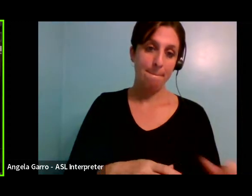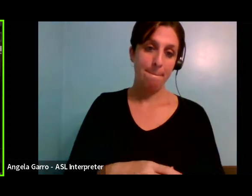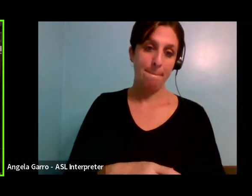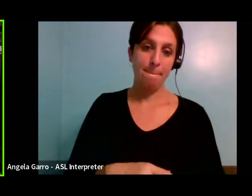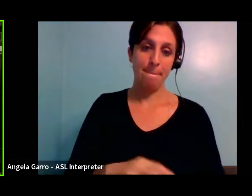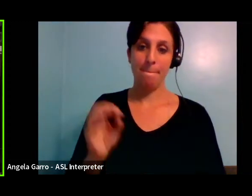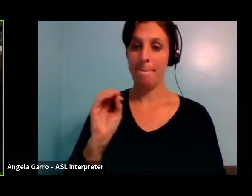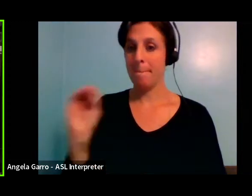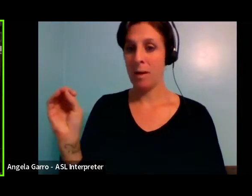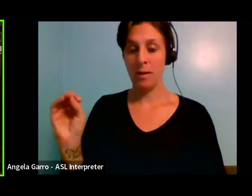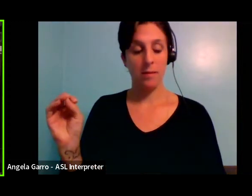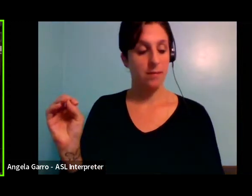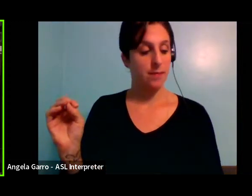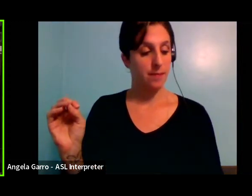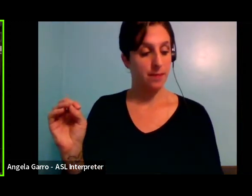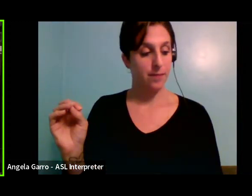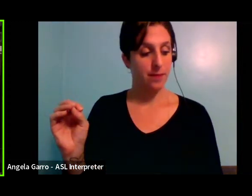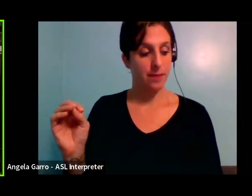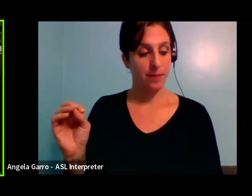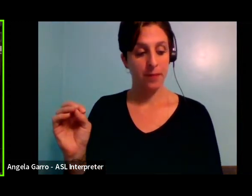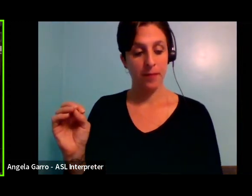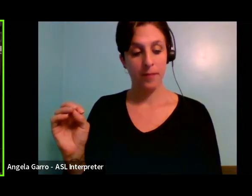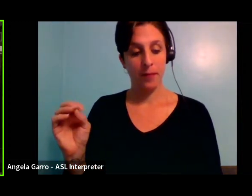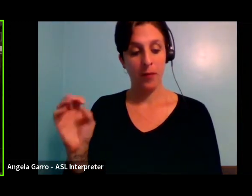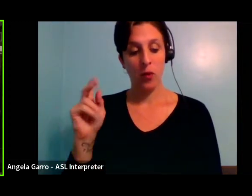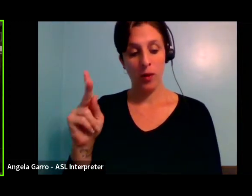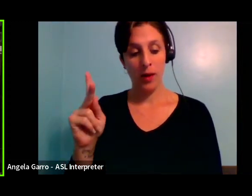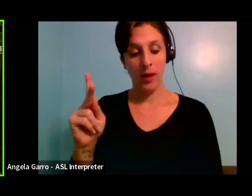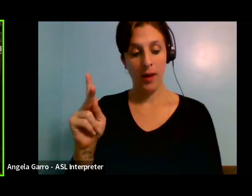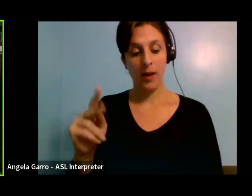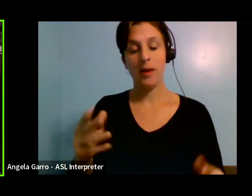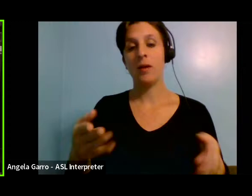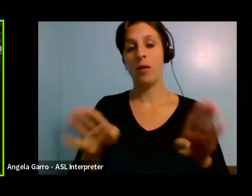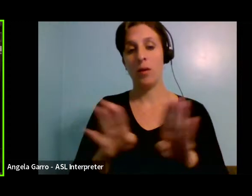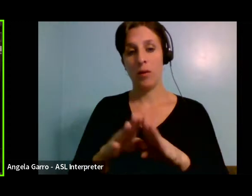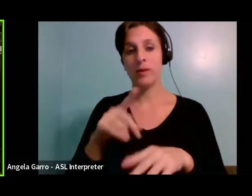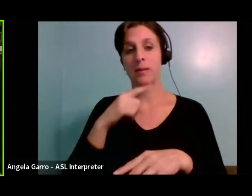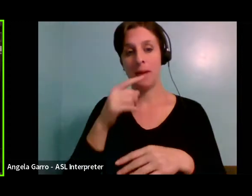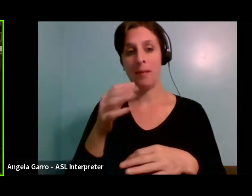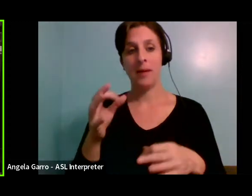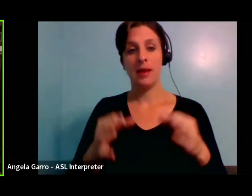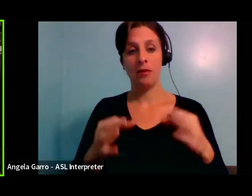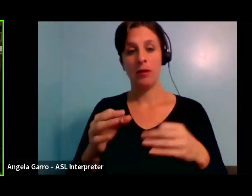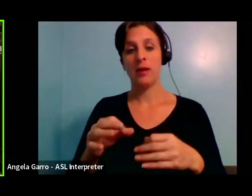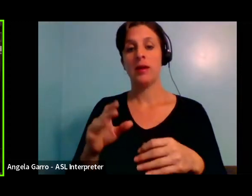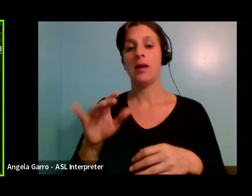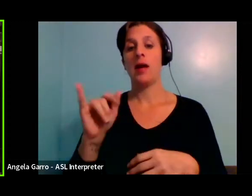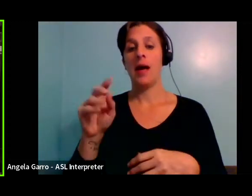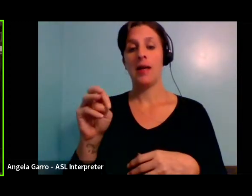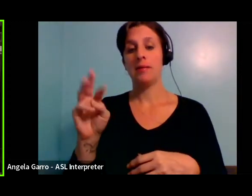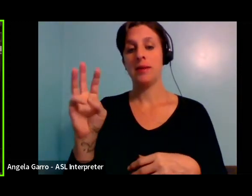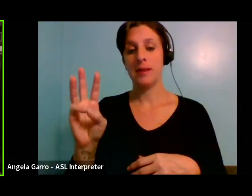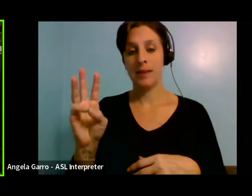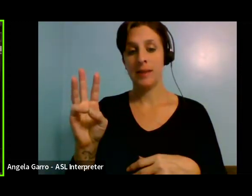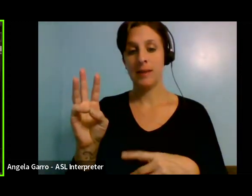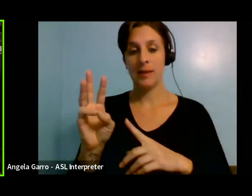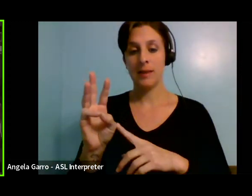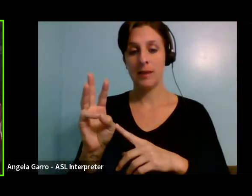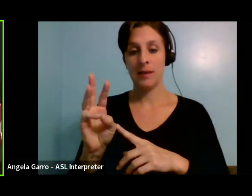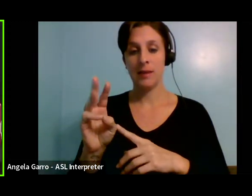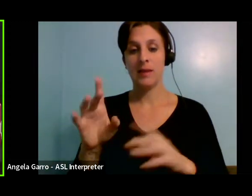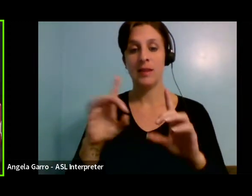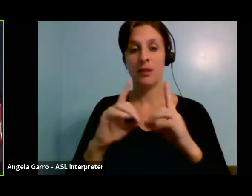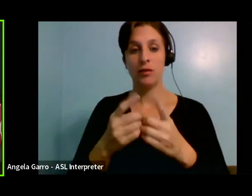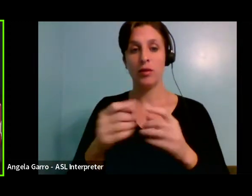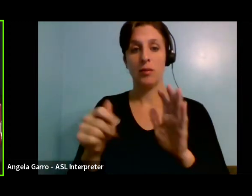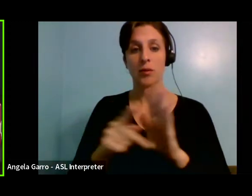There are none. Thank you. Okay, I will now close the public hearing. Item 6. 6 would be the district's approval